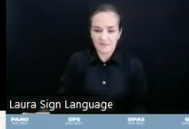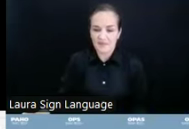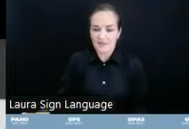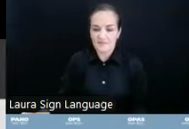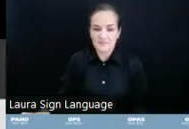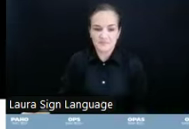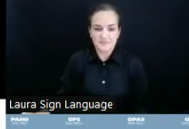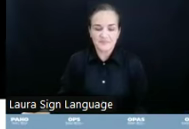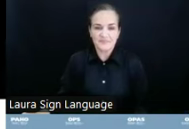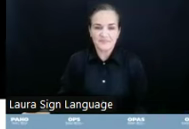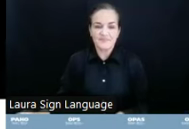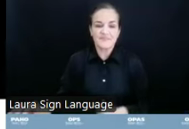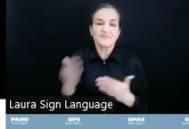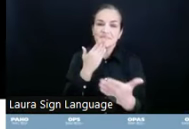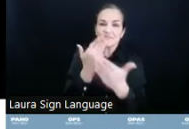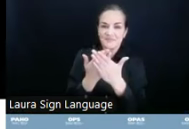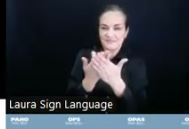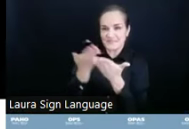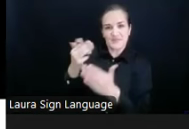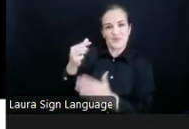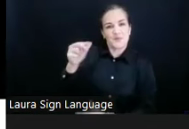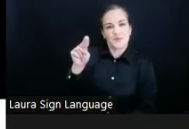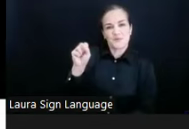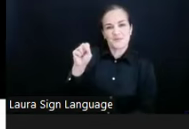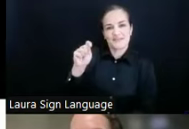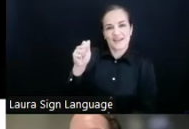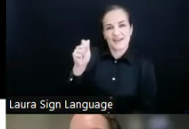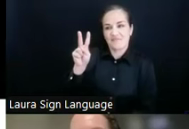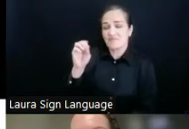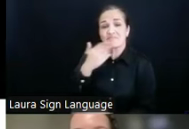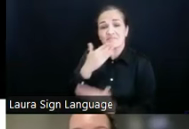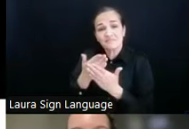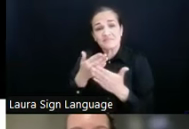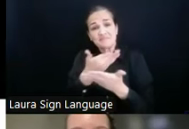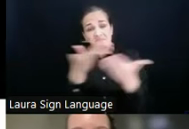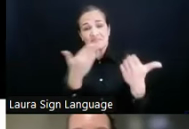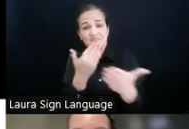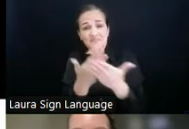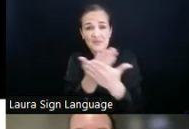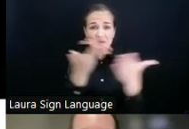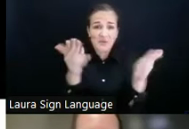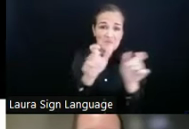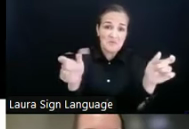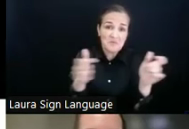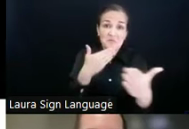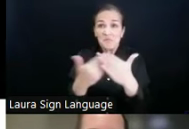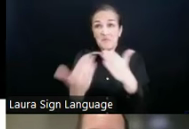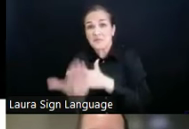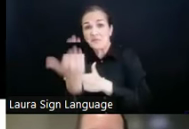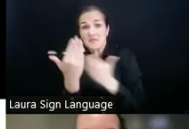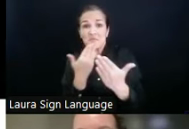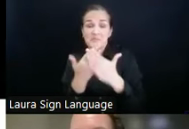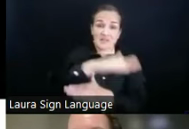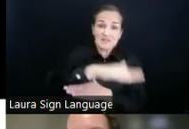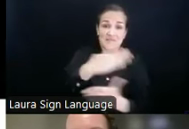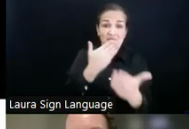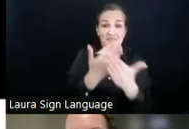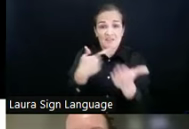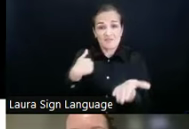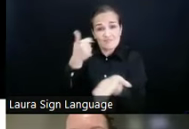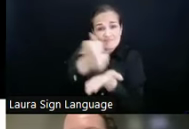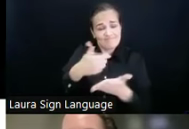Thank you so much, Gustavo. Hello, everyone. Good morning, good afternoon, and good evening. Thank you for having me. It's a real